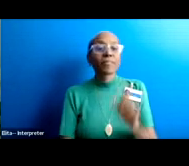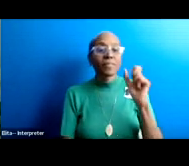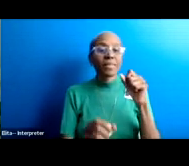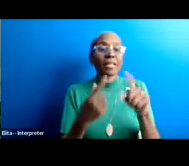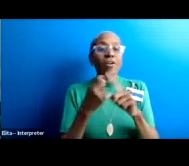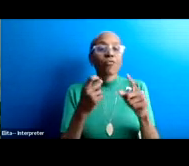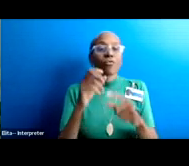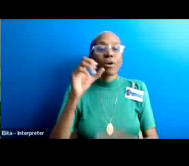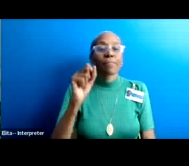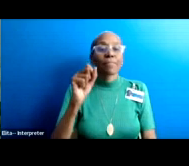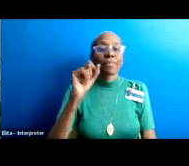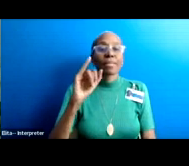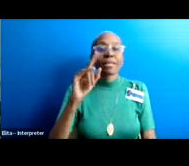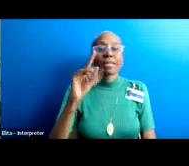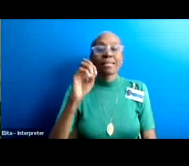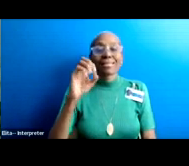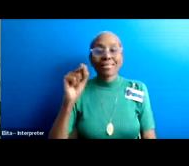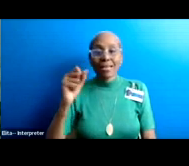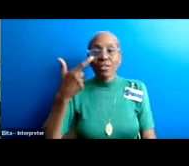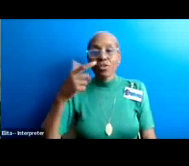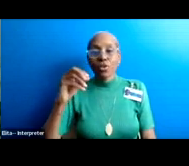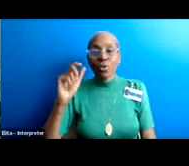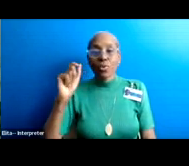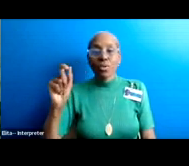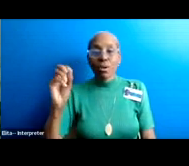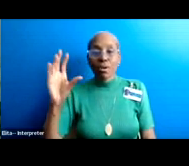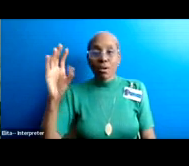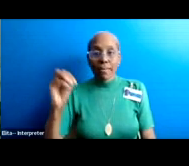from slidesgo.com.